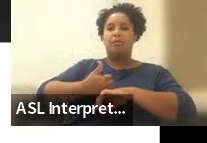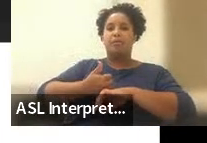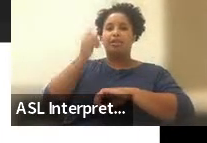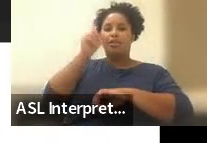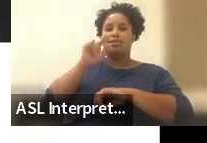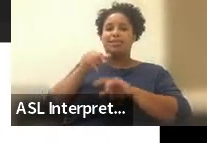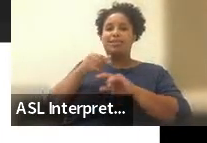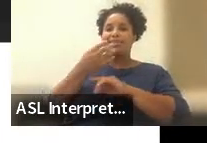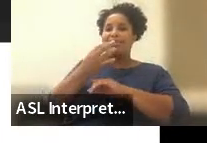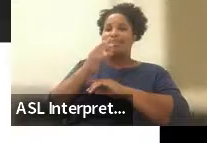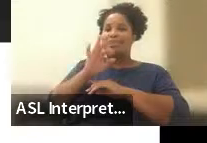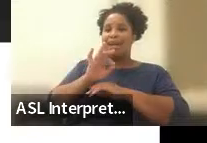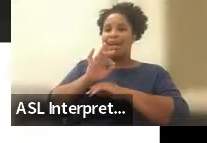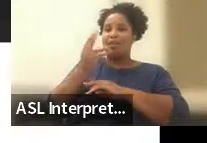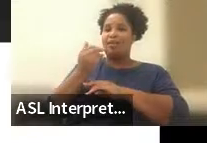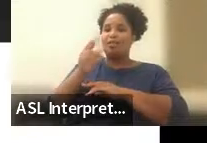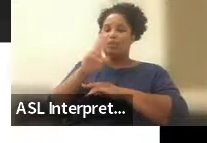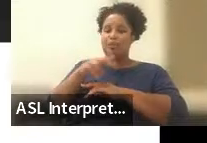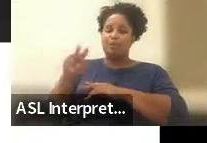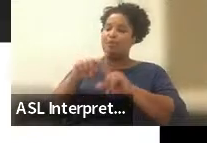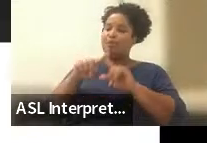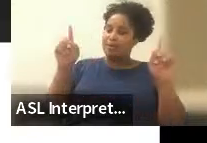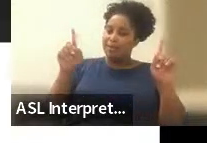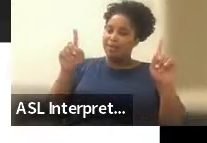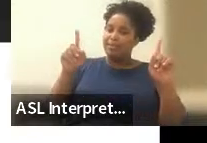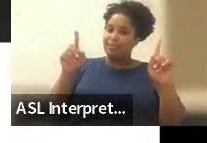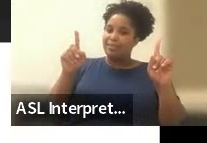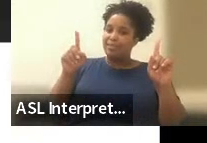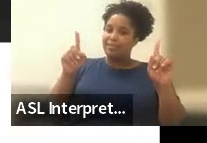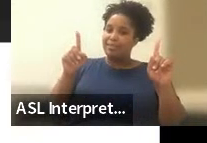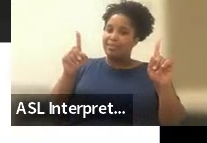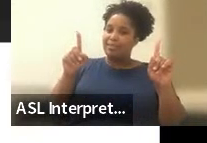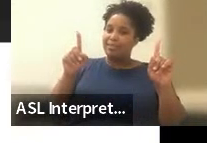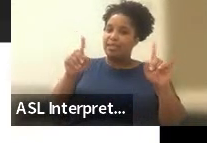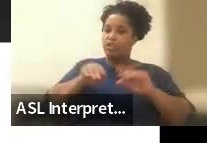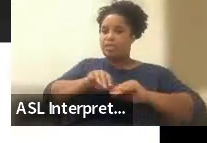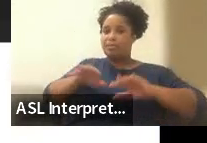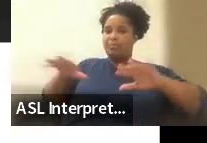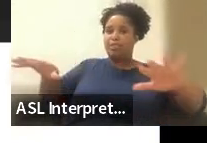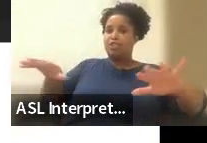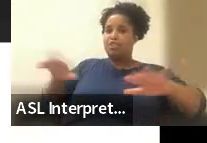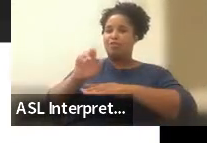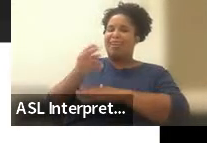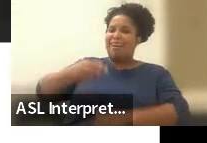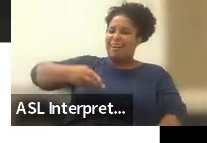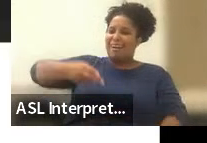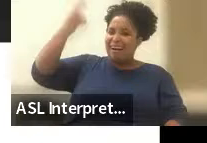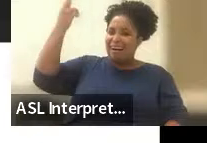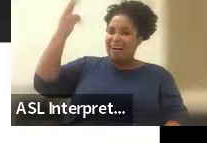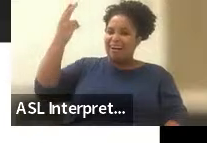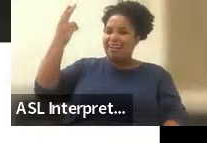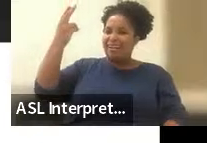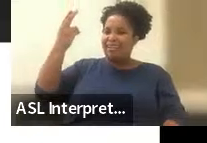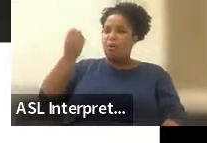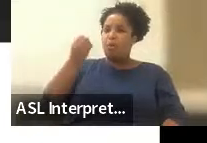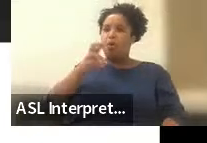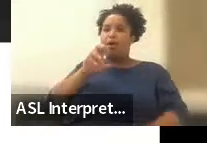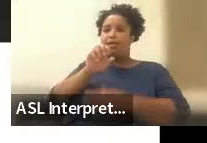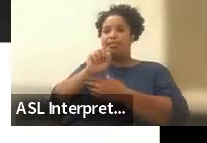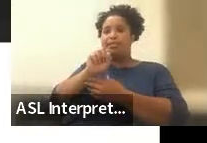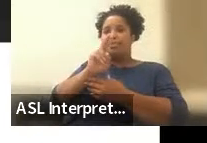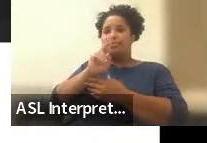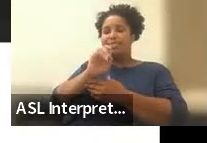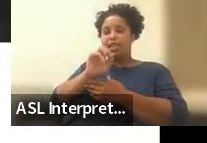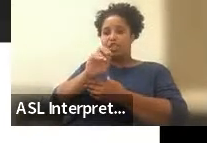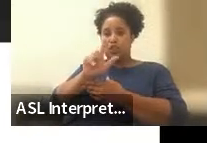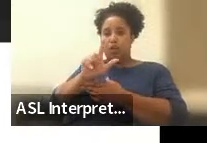says 9/13/22, but it looks like the transmission rate is substantial or high, which I think at this point